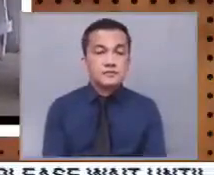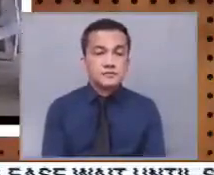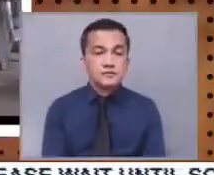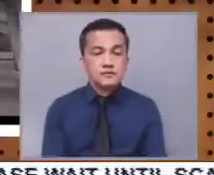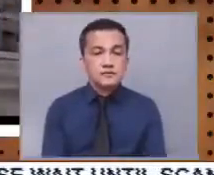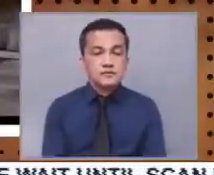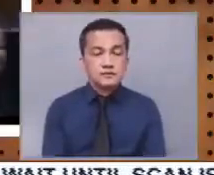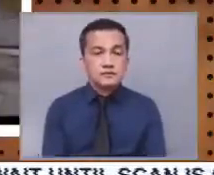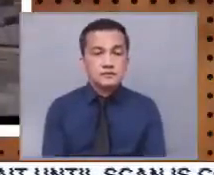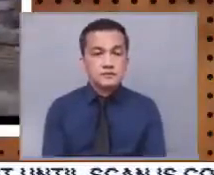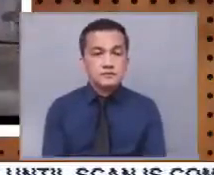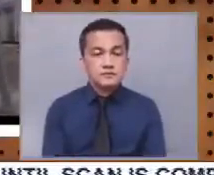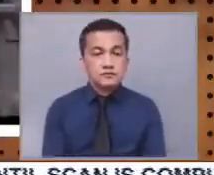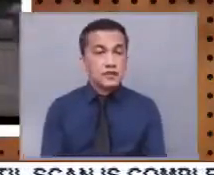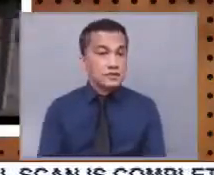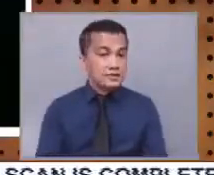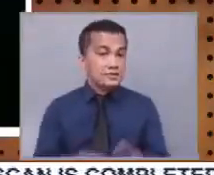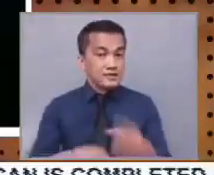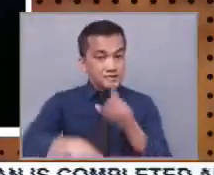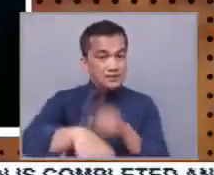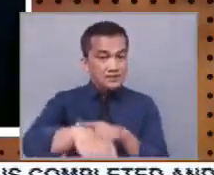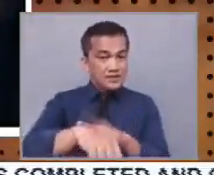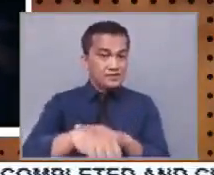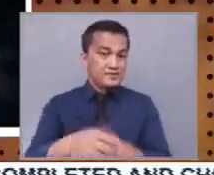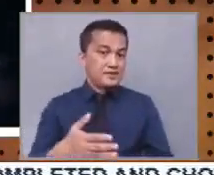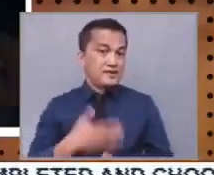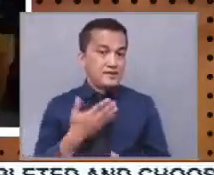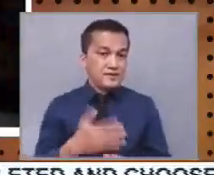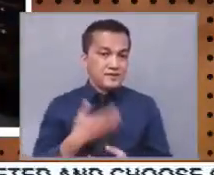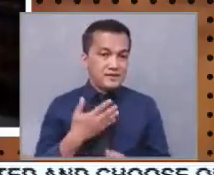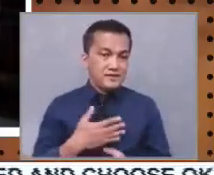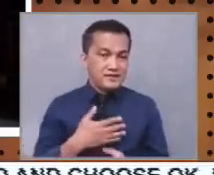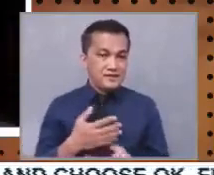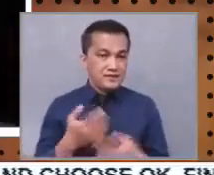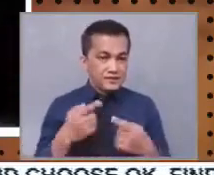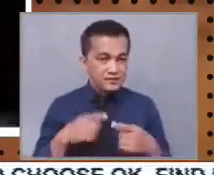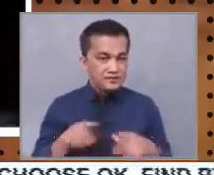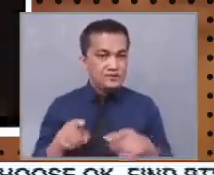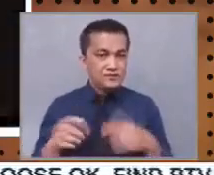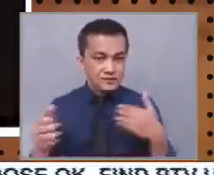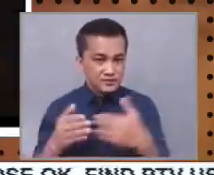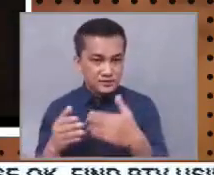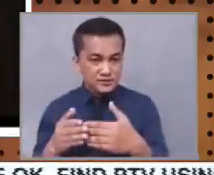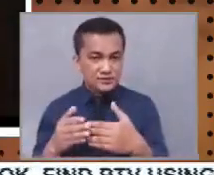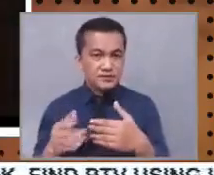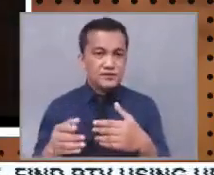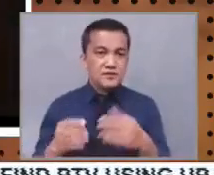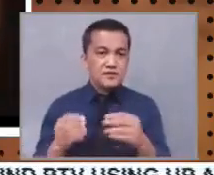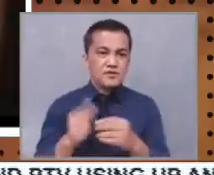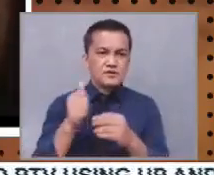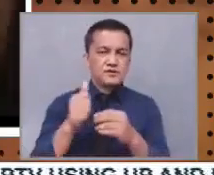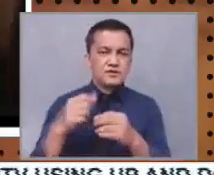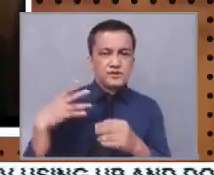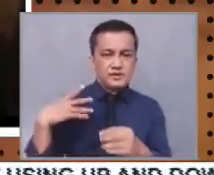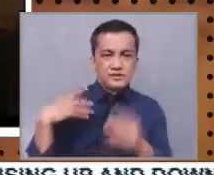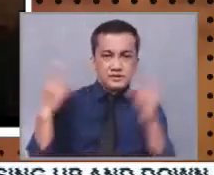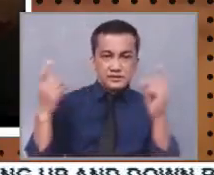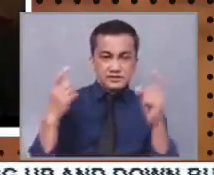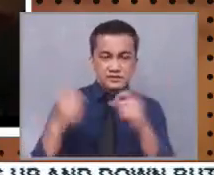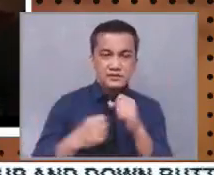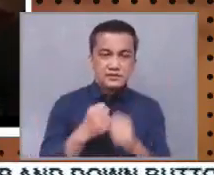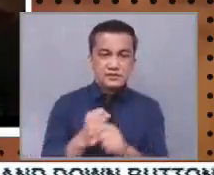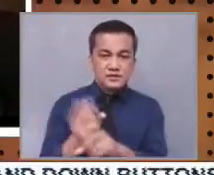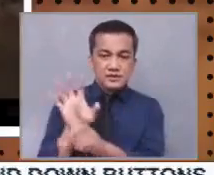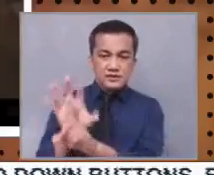'Tis the season to be jolly, and as we get closer to the most awaited celebration of the year, talaga namang patok na patok sa mga Pinoy